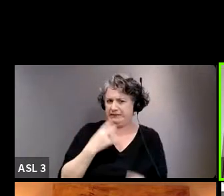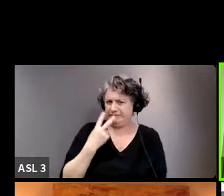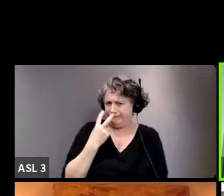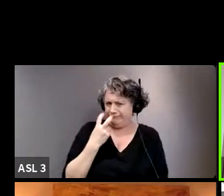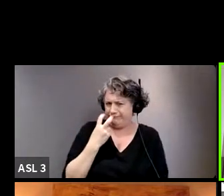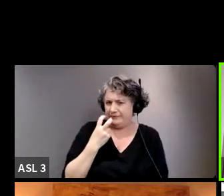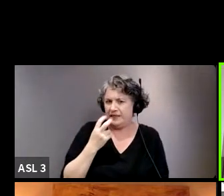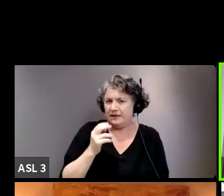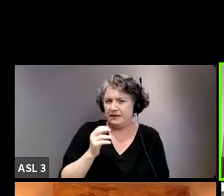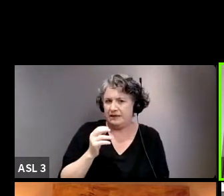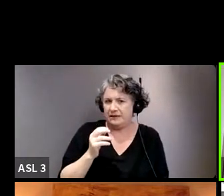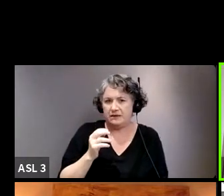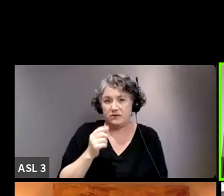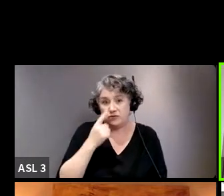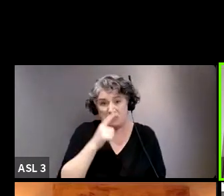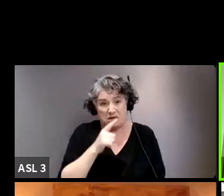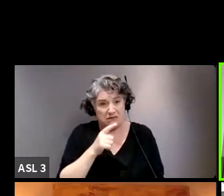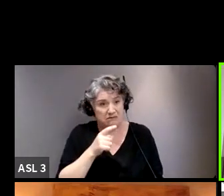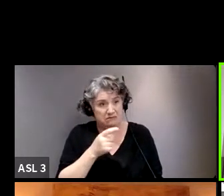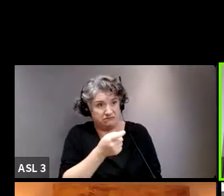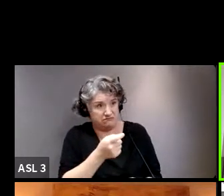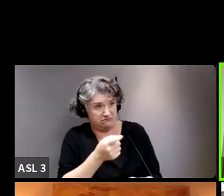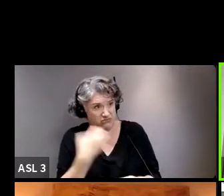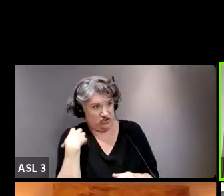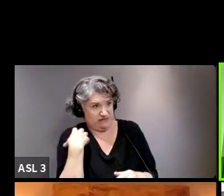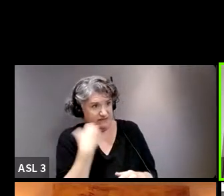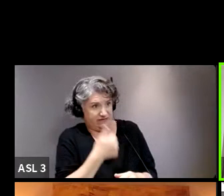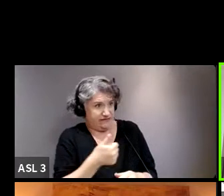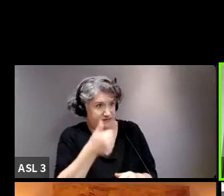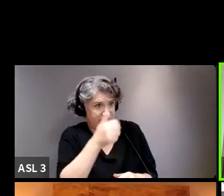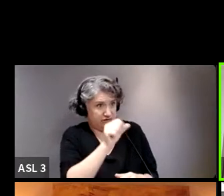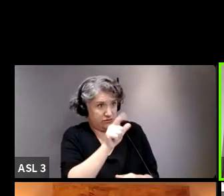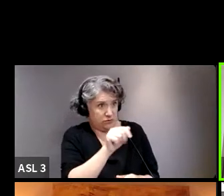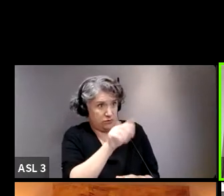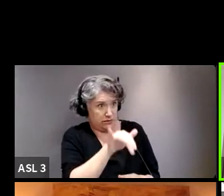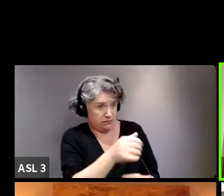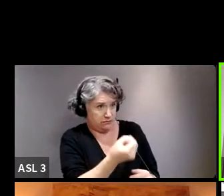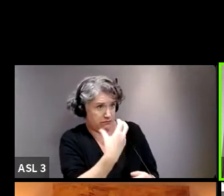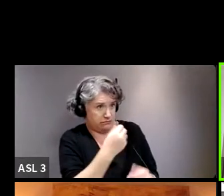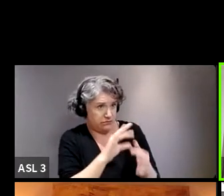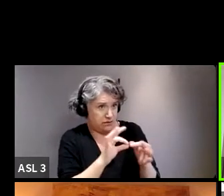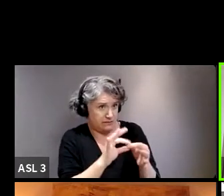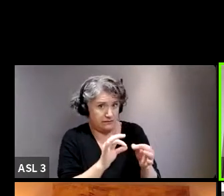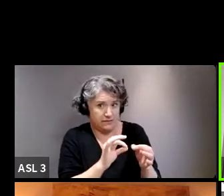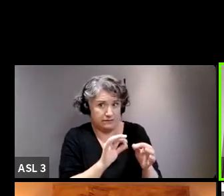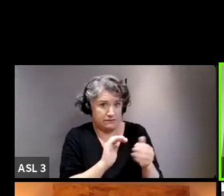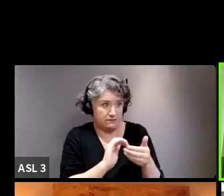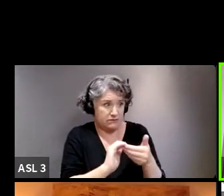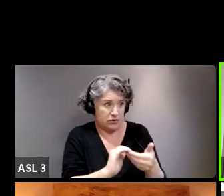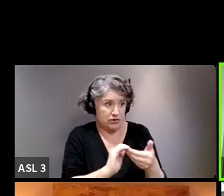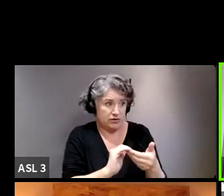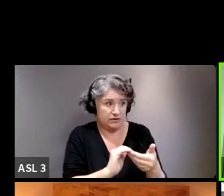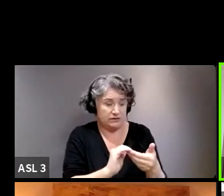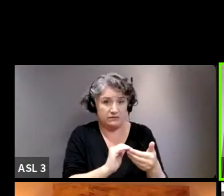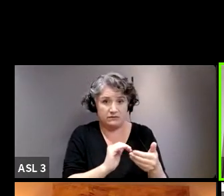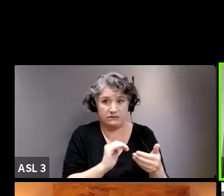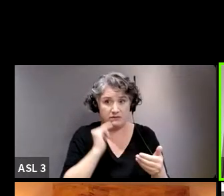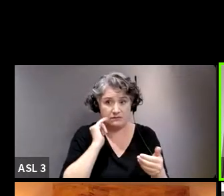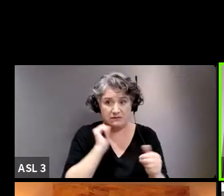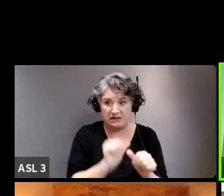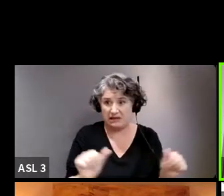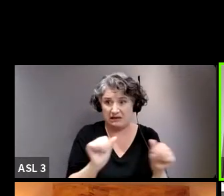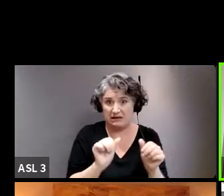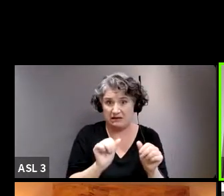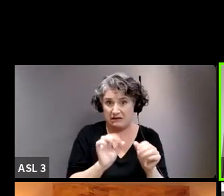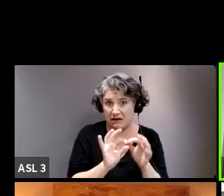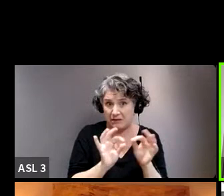i hear uh chief slowly's comments now to uh groups partnering to the police if he has any uh comments on that